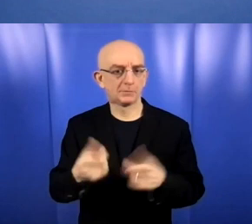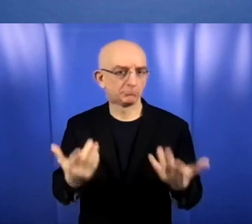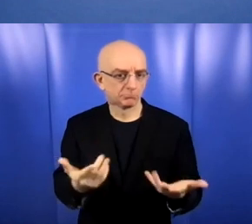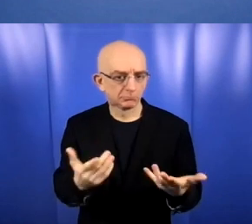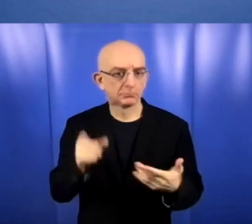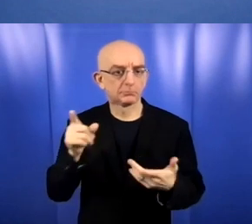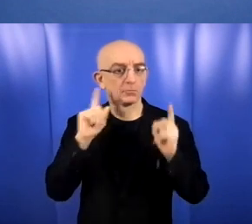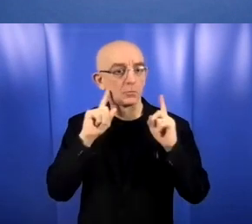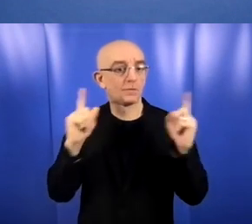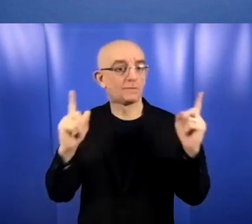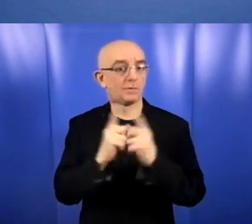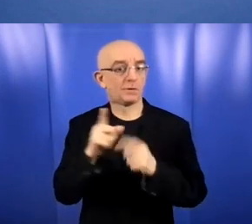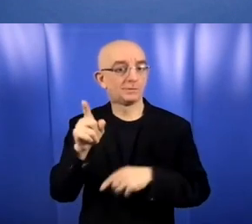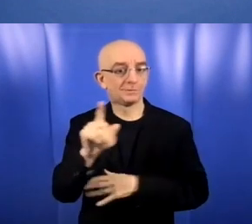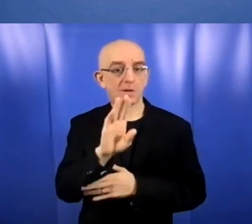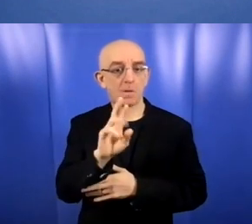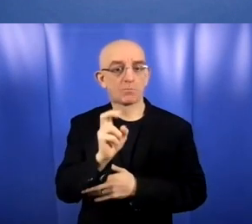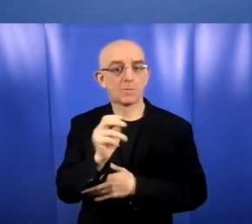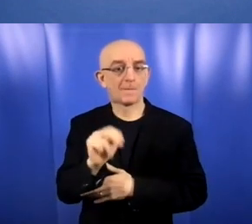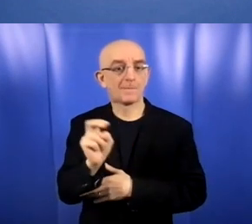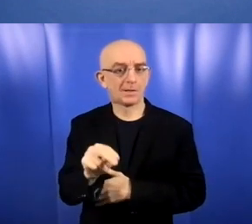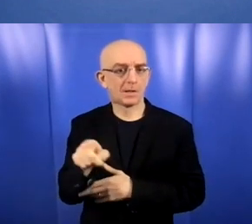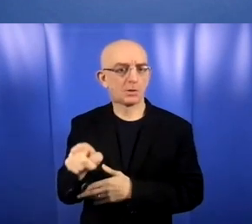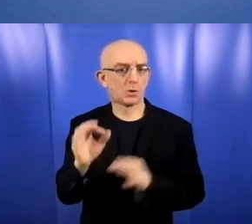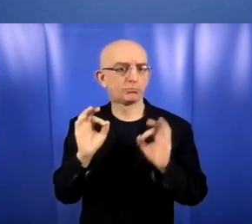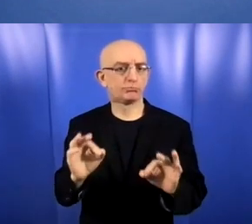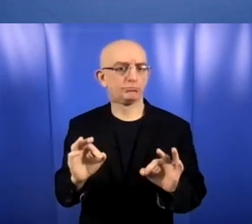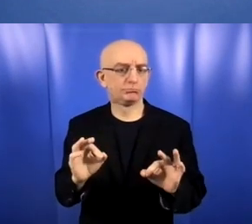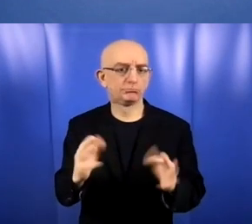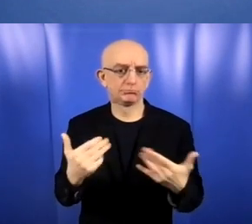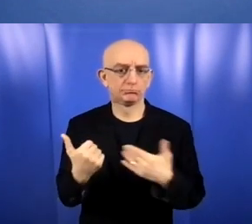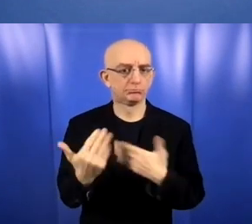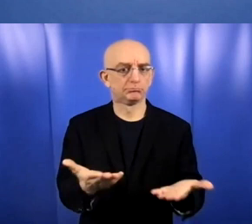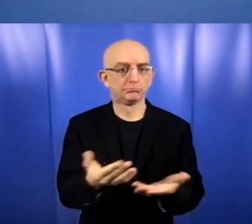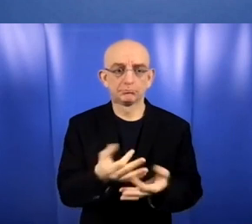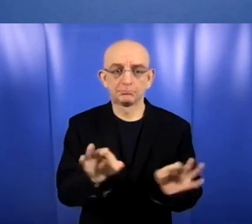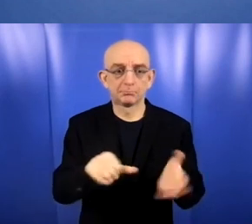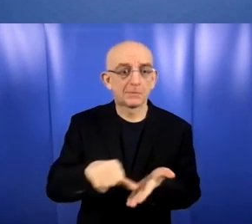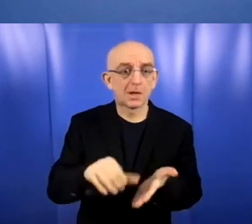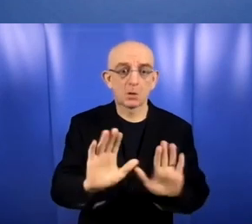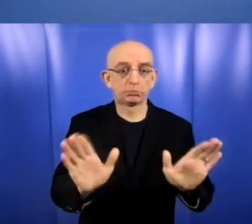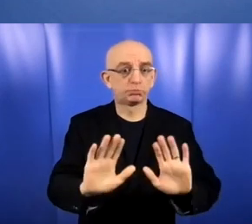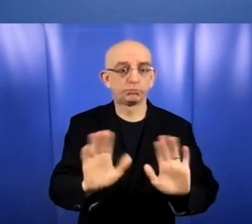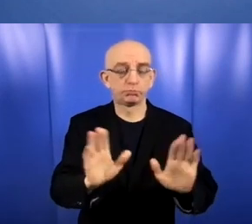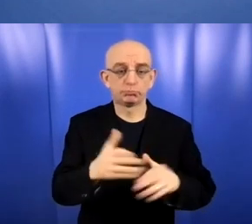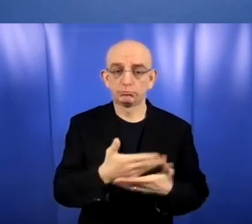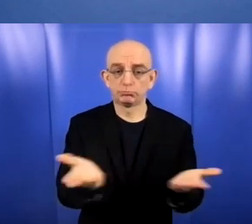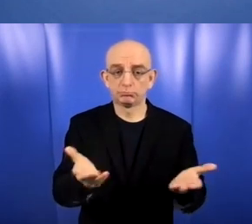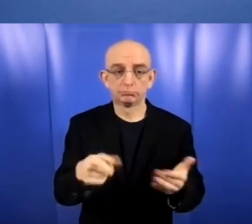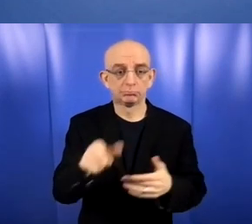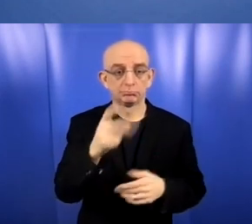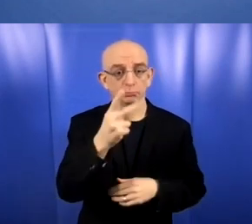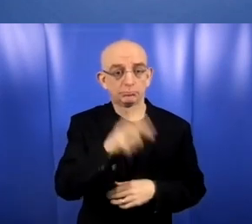the University of Bremen. And they were now studying their discipline in German.